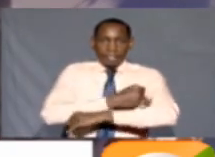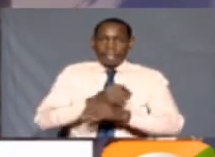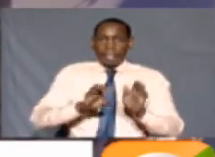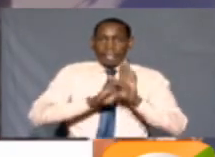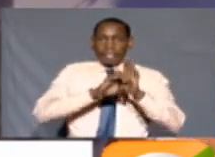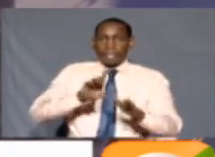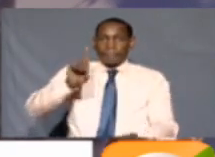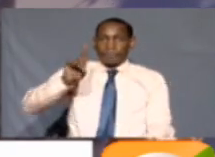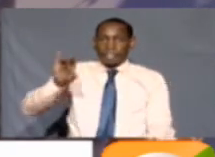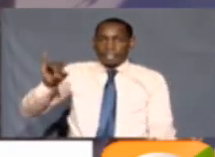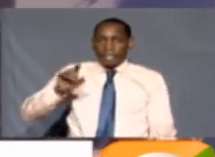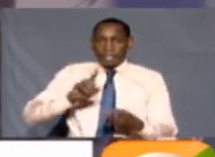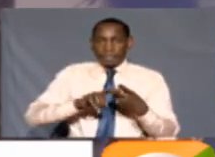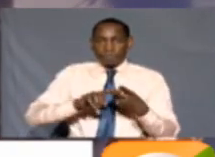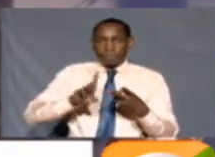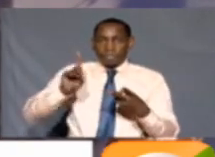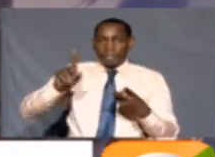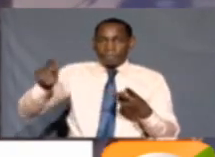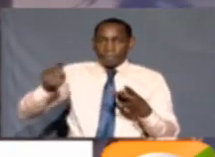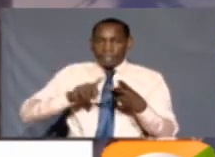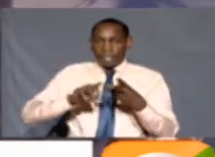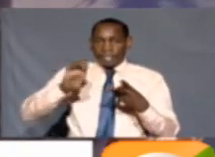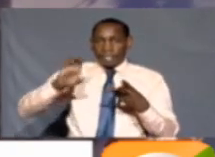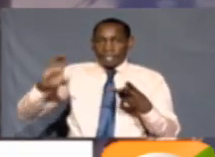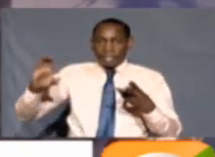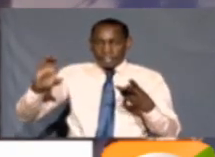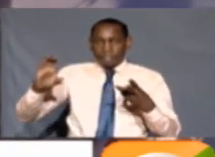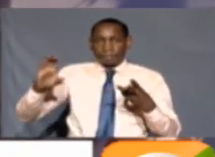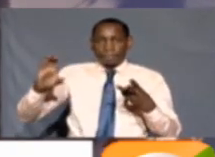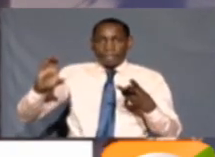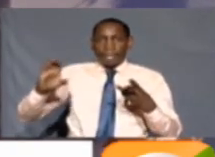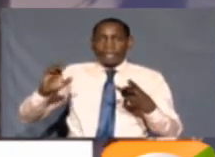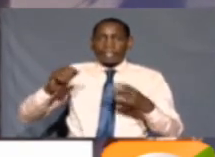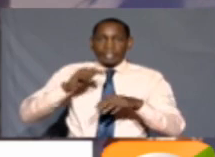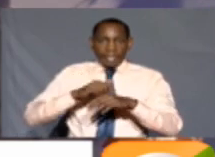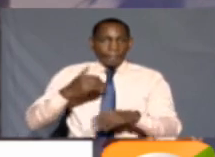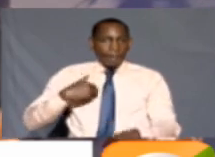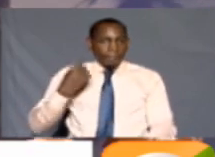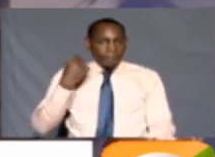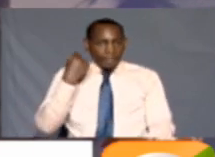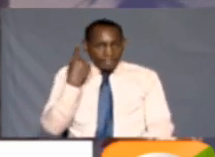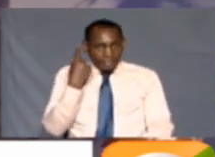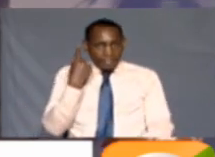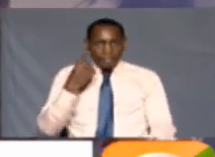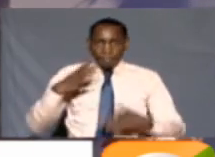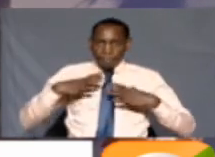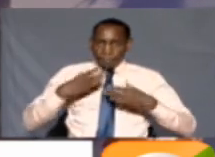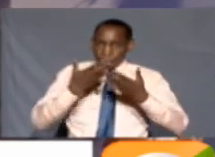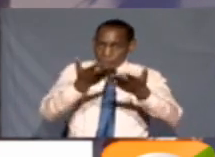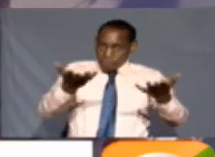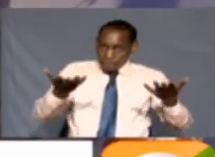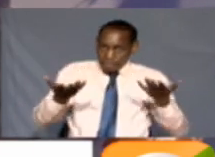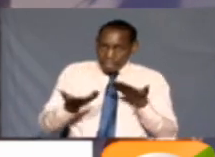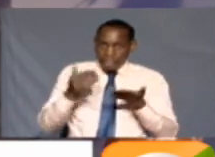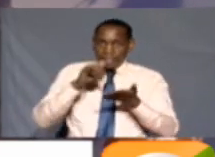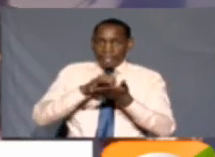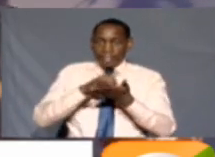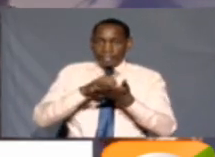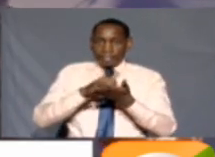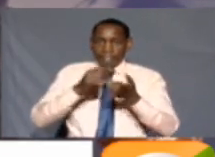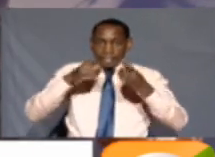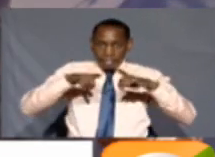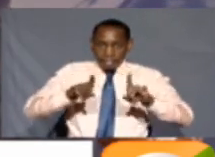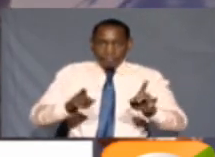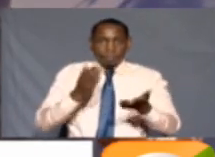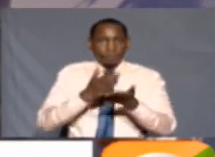DCI, DPP, ESCC. Once there's a shared and settled understanding among the population that you are a